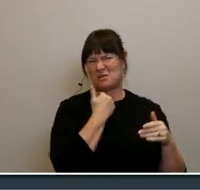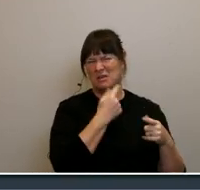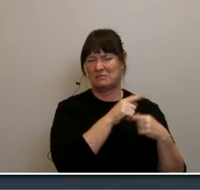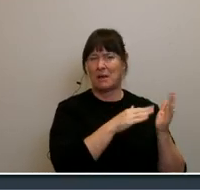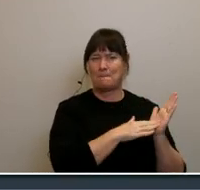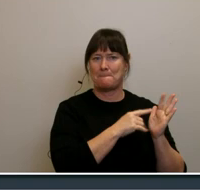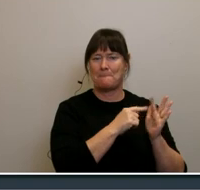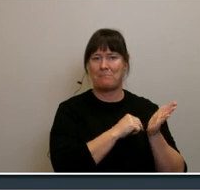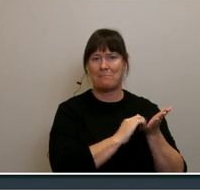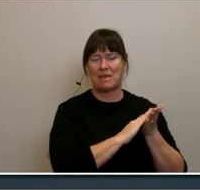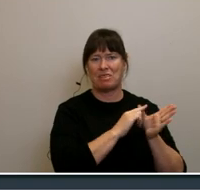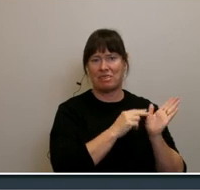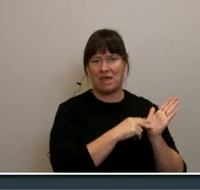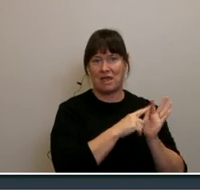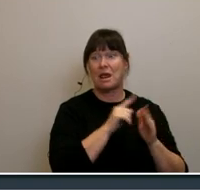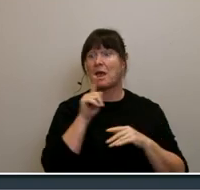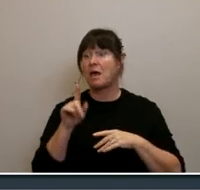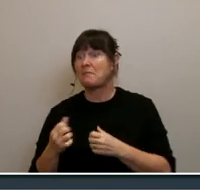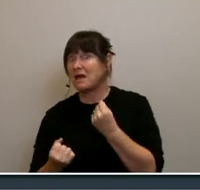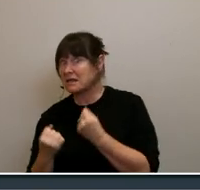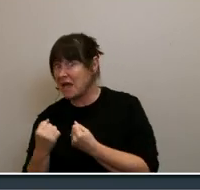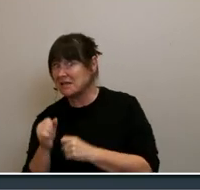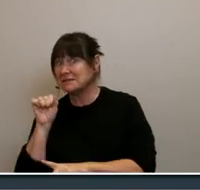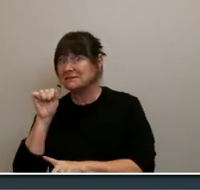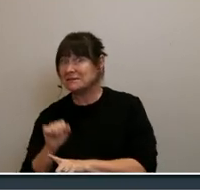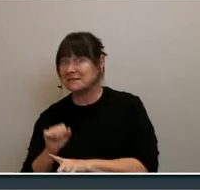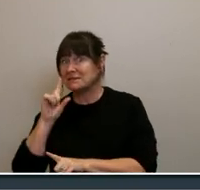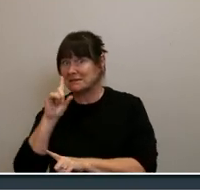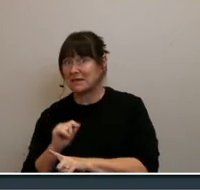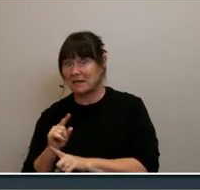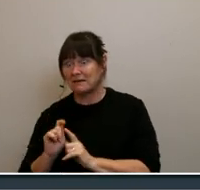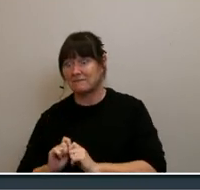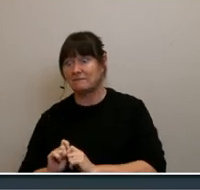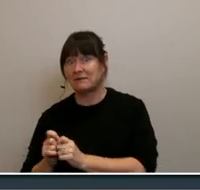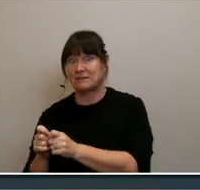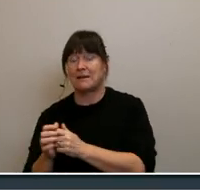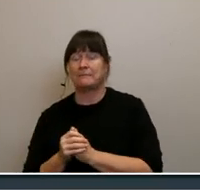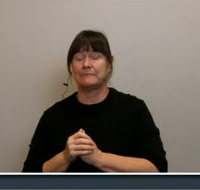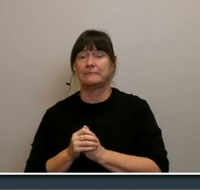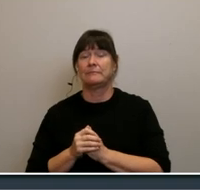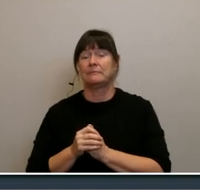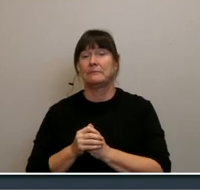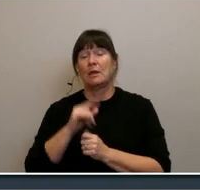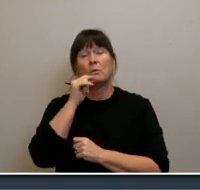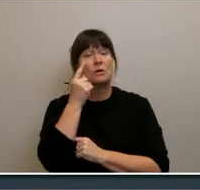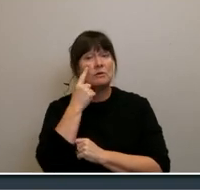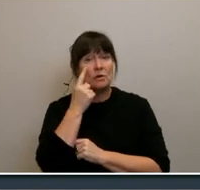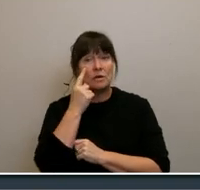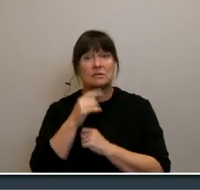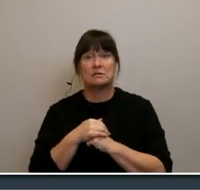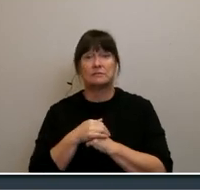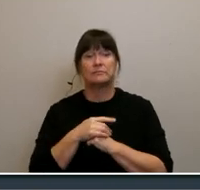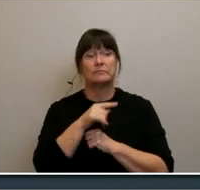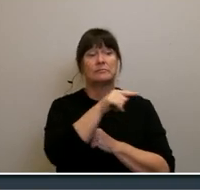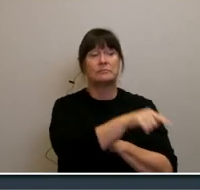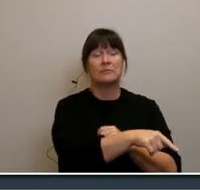many things Council could do on the vehicle side. For example, we could be considering the possibility of